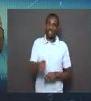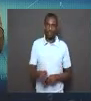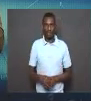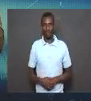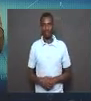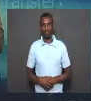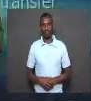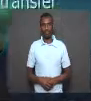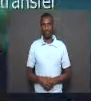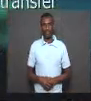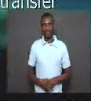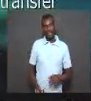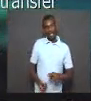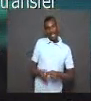irreversible.